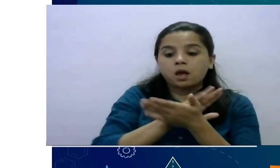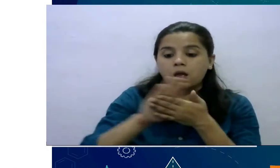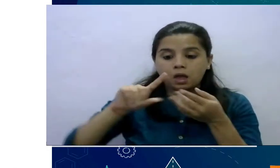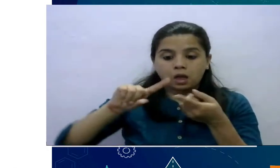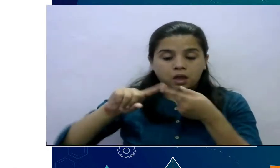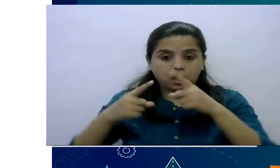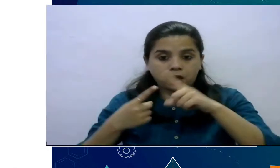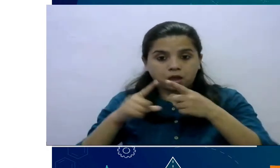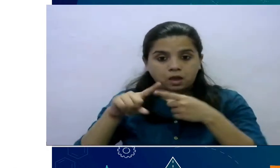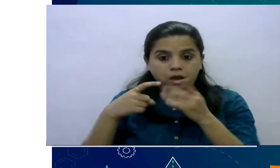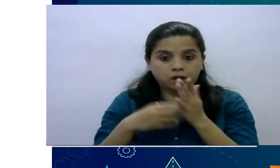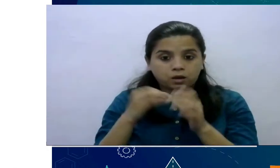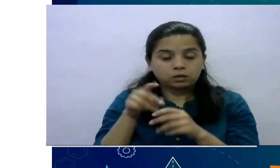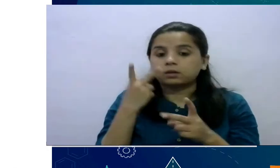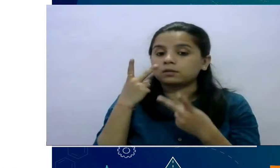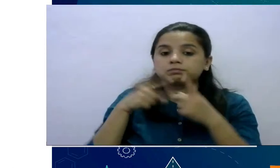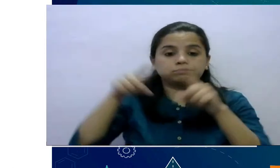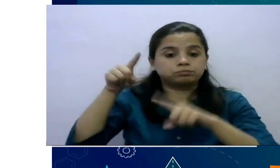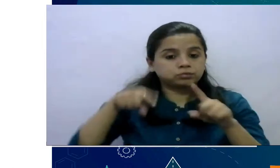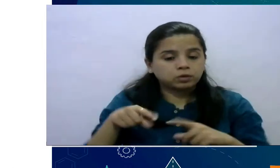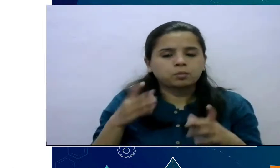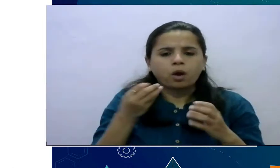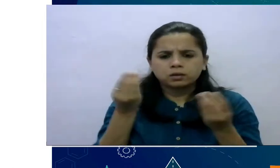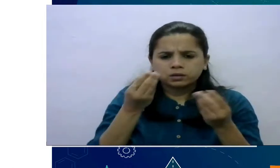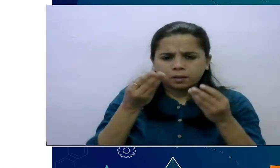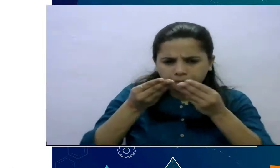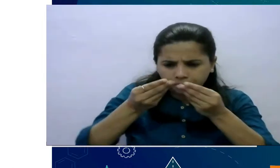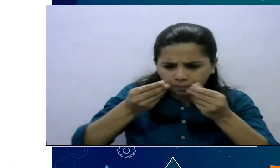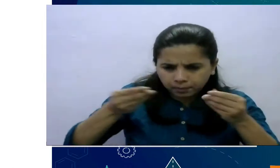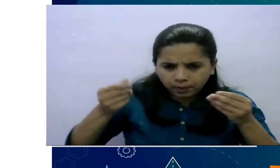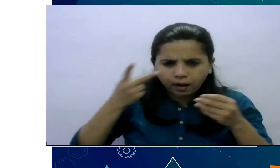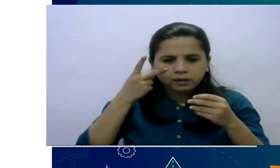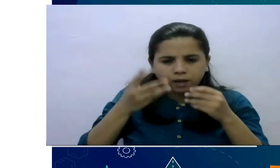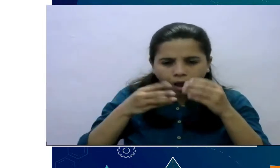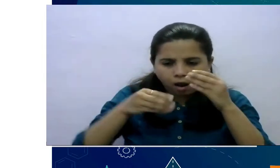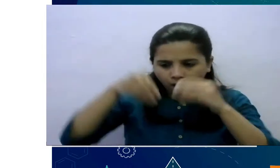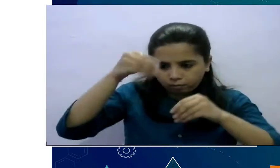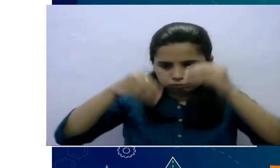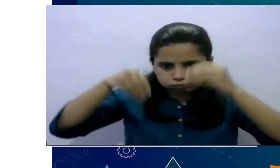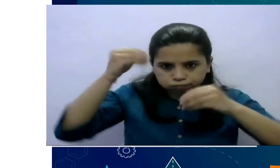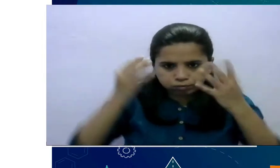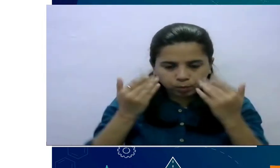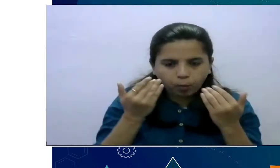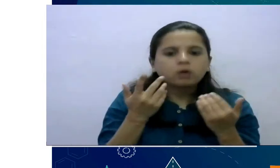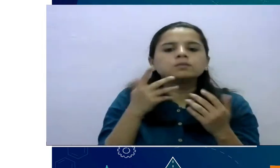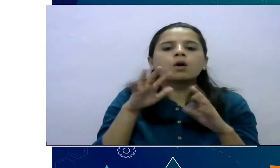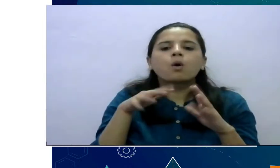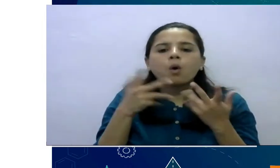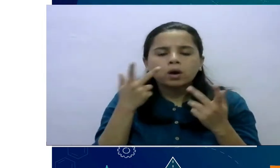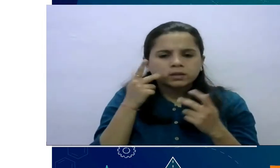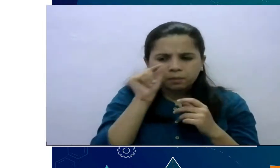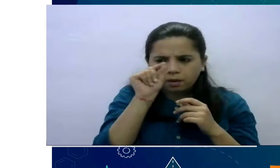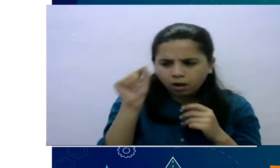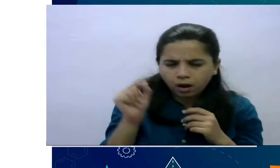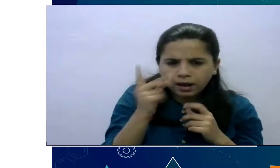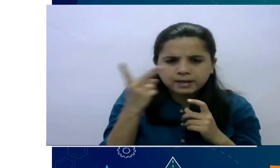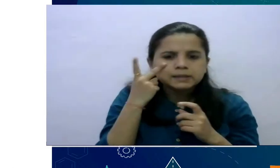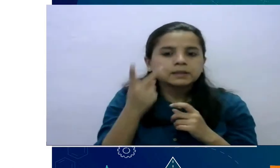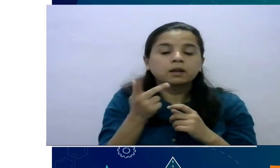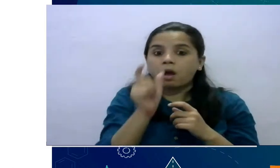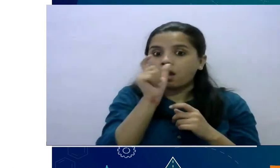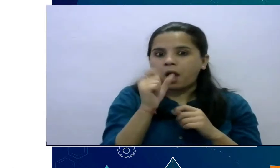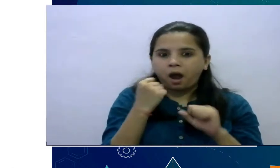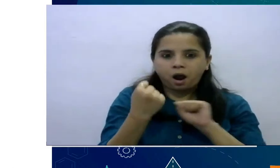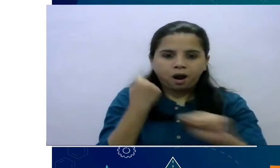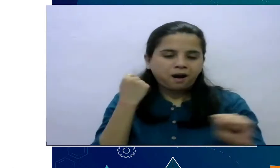again, there are variations. There can be suspension and colloid. So you are introduced to some heavy terms